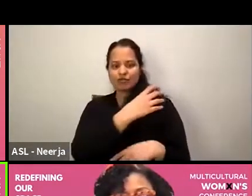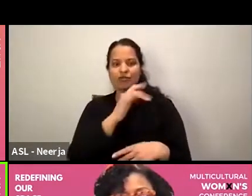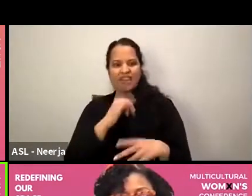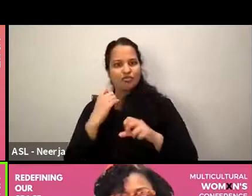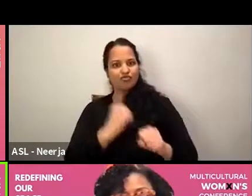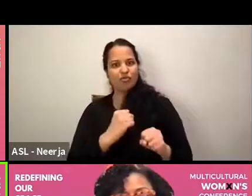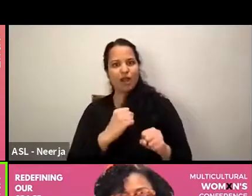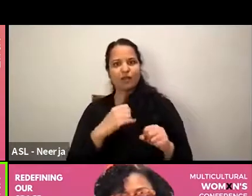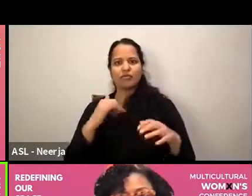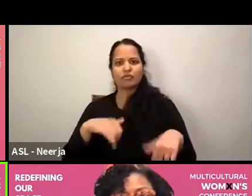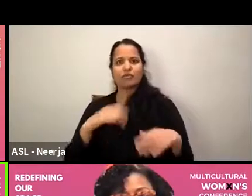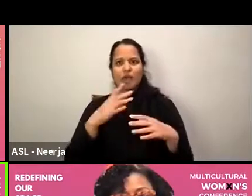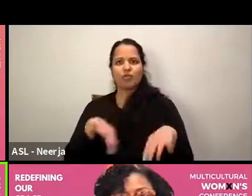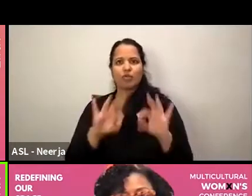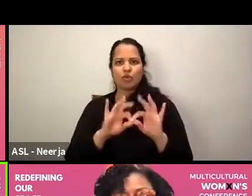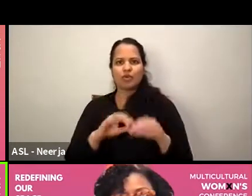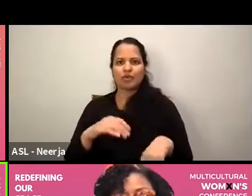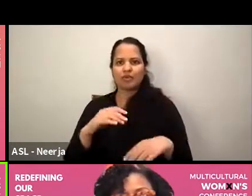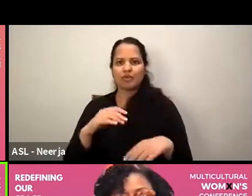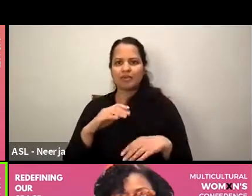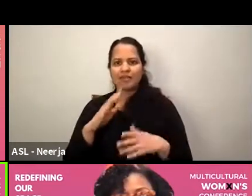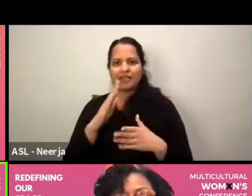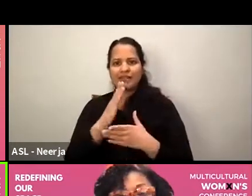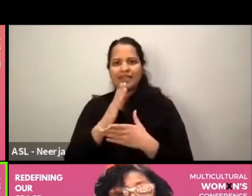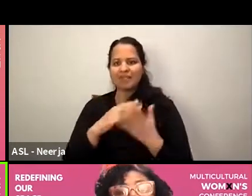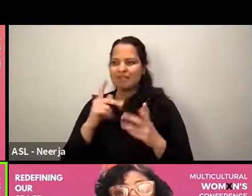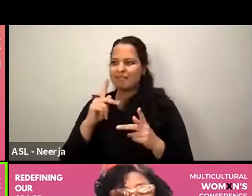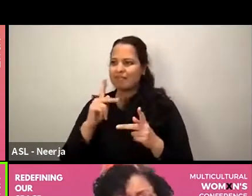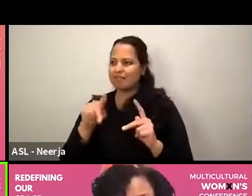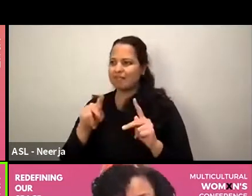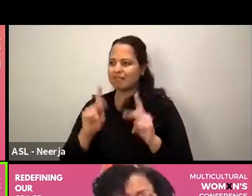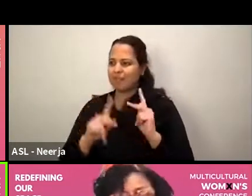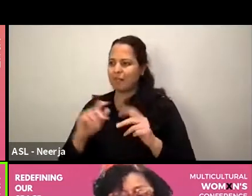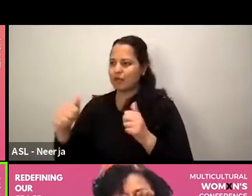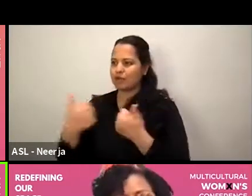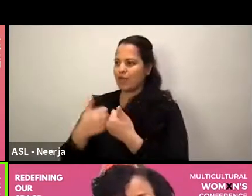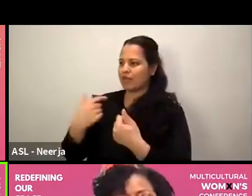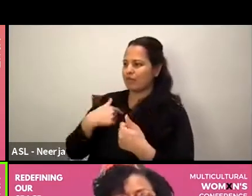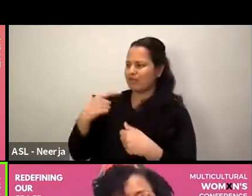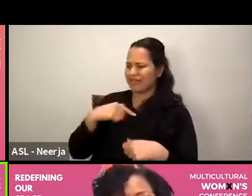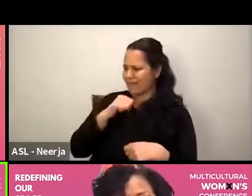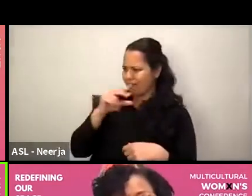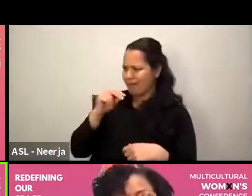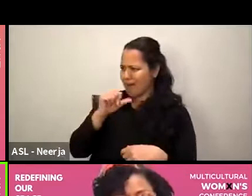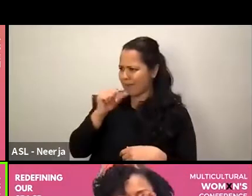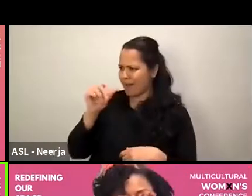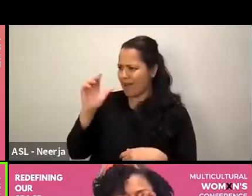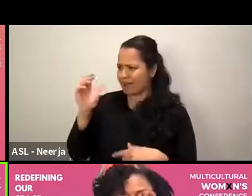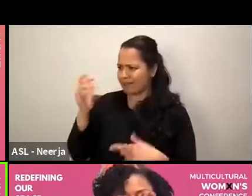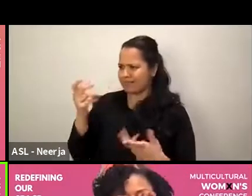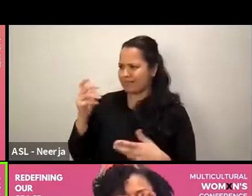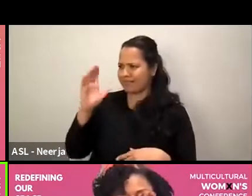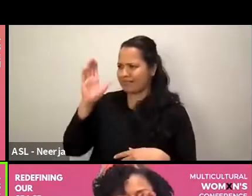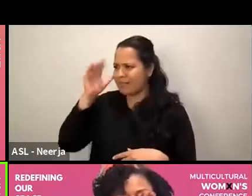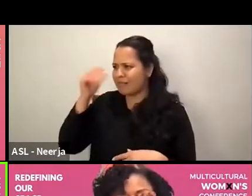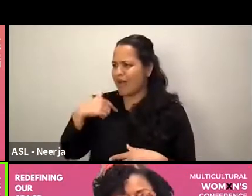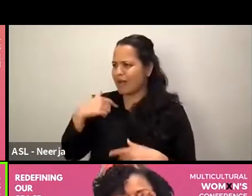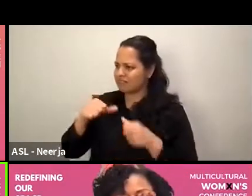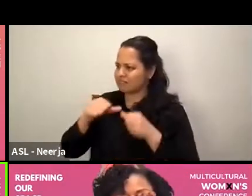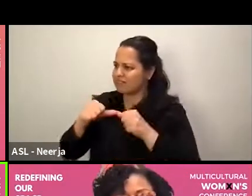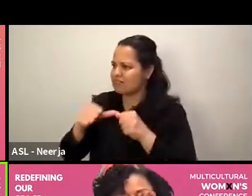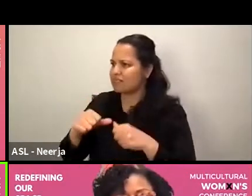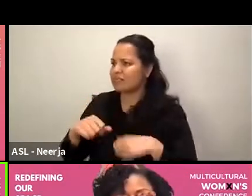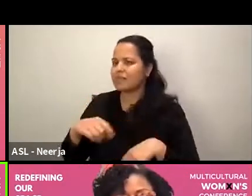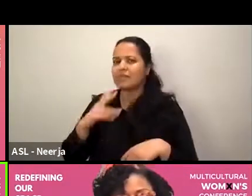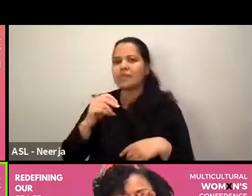me, no, I am not stubborn, I am assertive, and I am persistent. And so, understanding the powerful